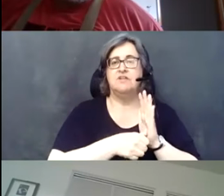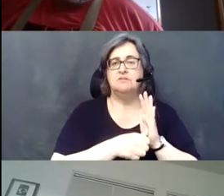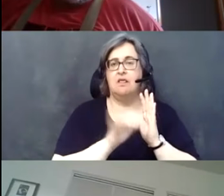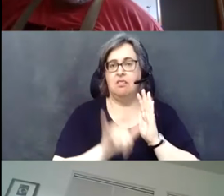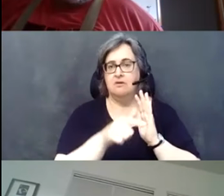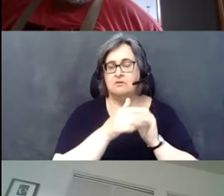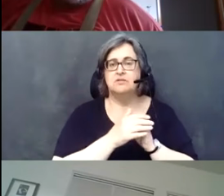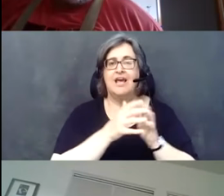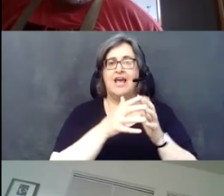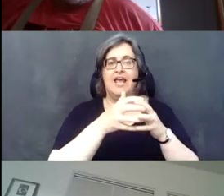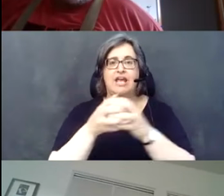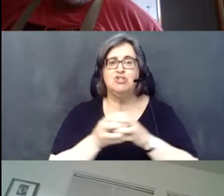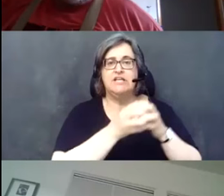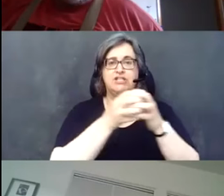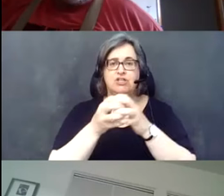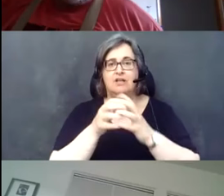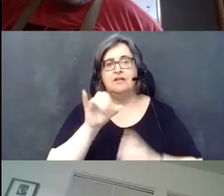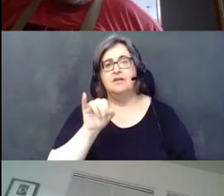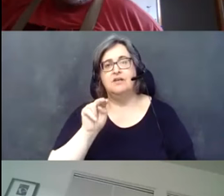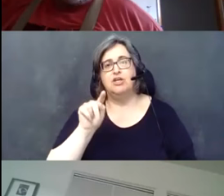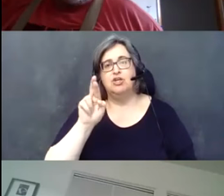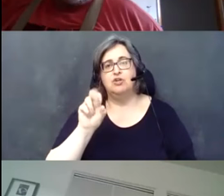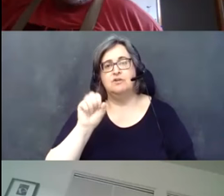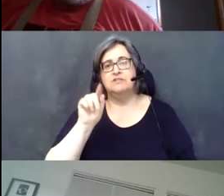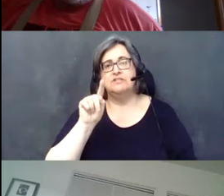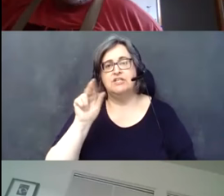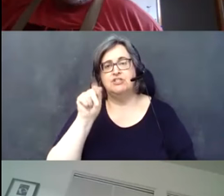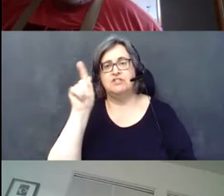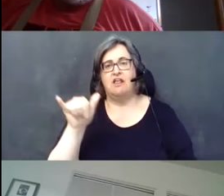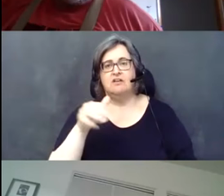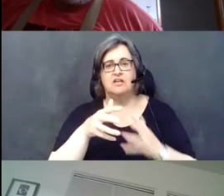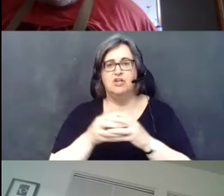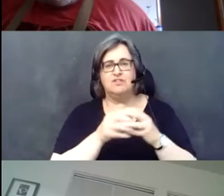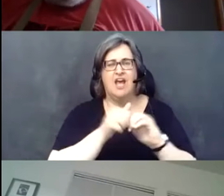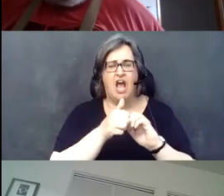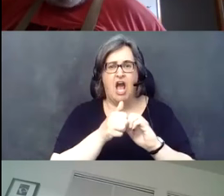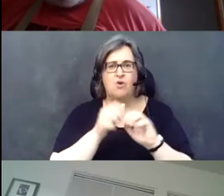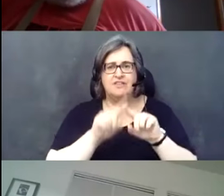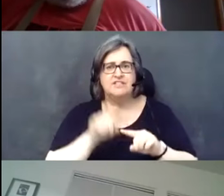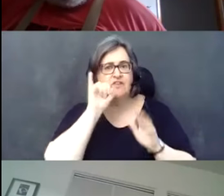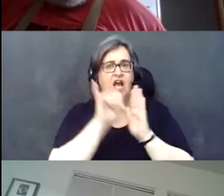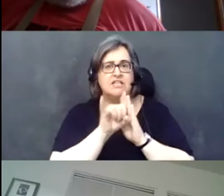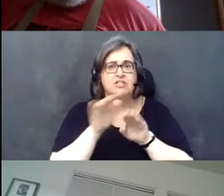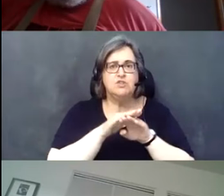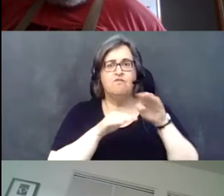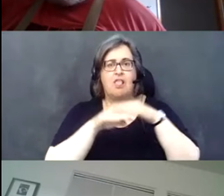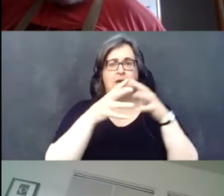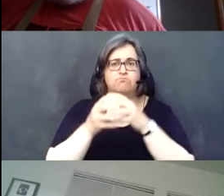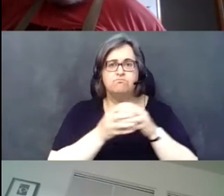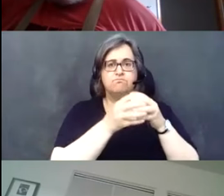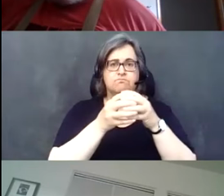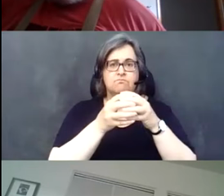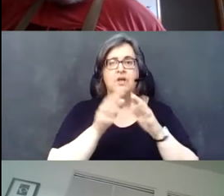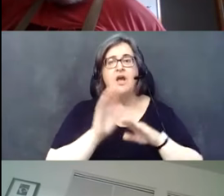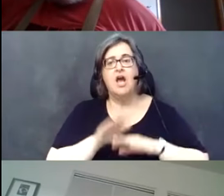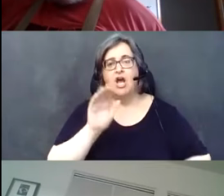that intersectionality of these identities, or how identities overlap, is so important. So on